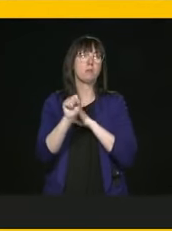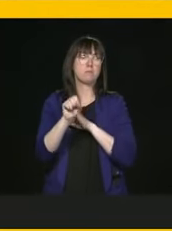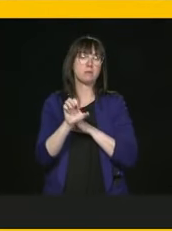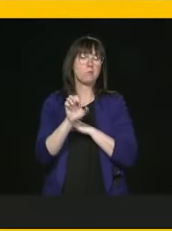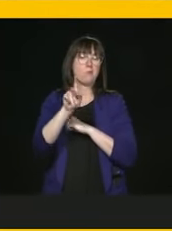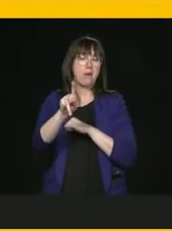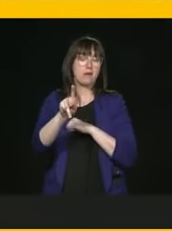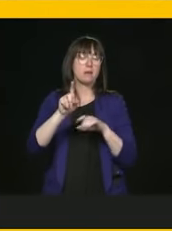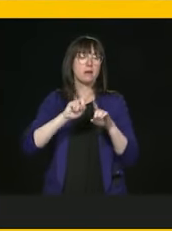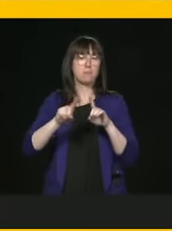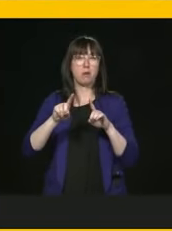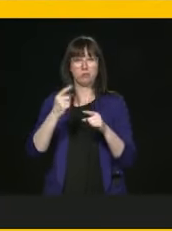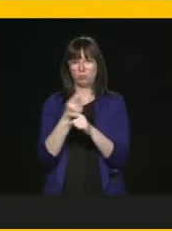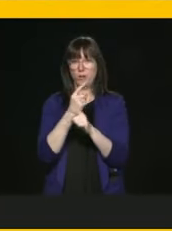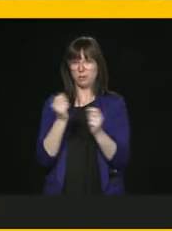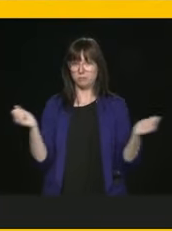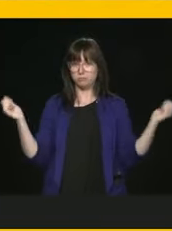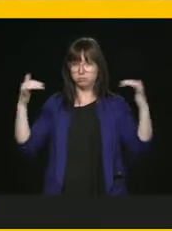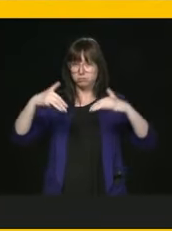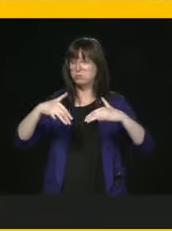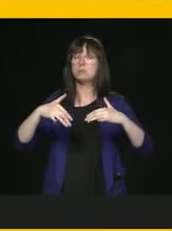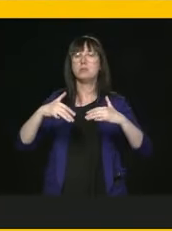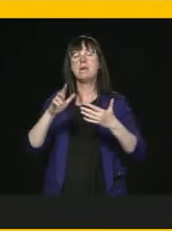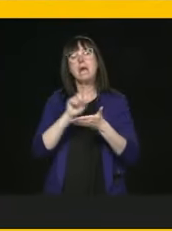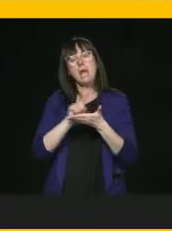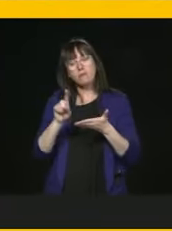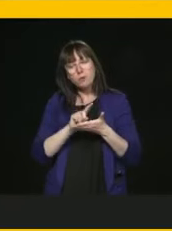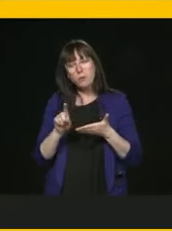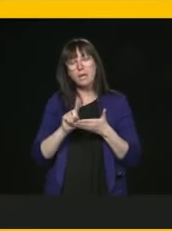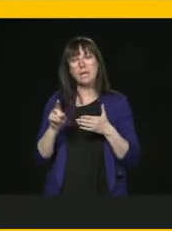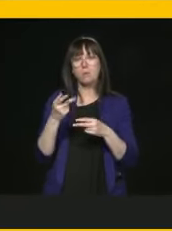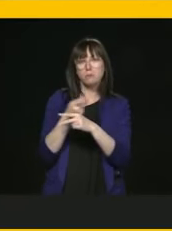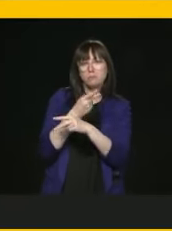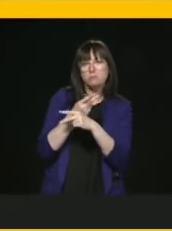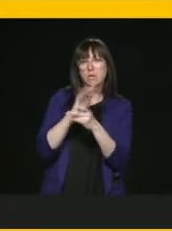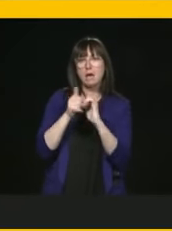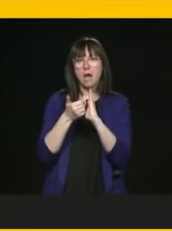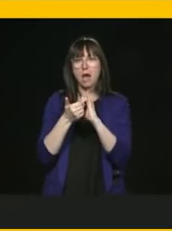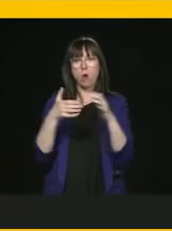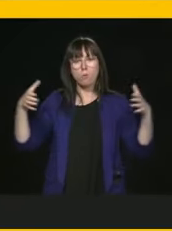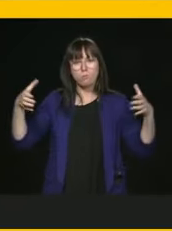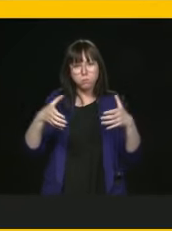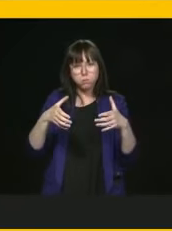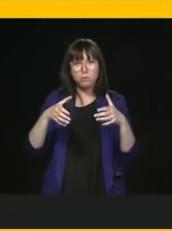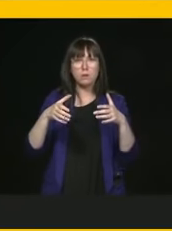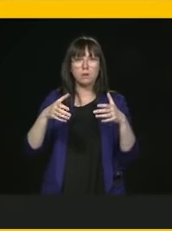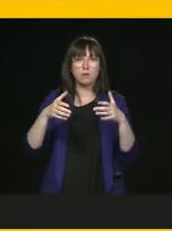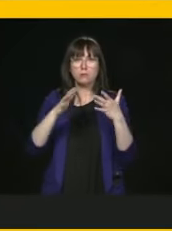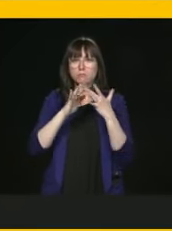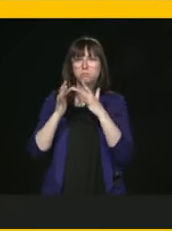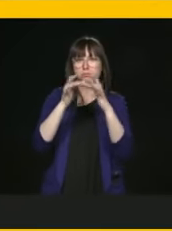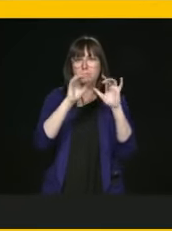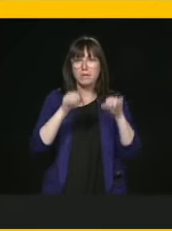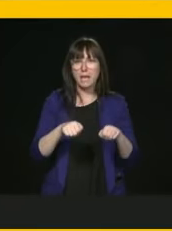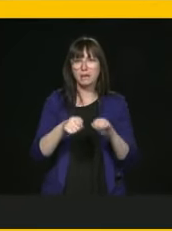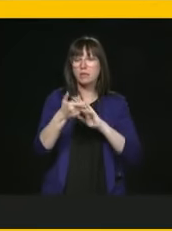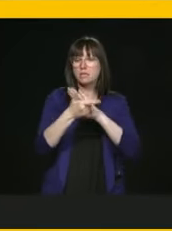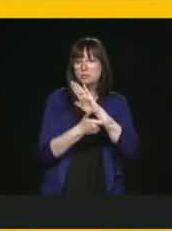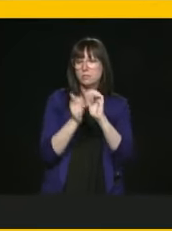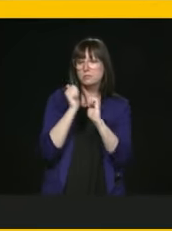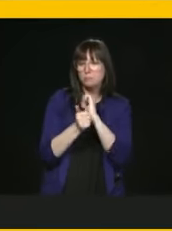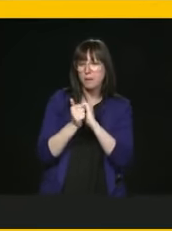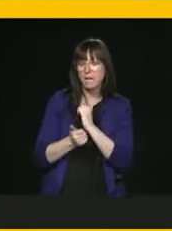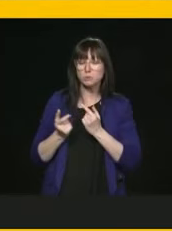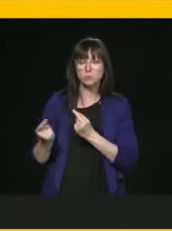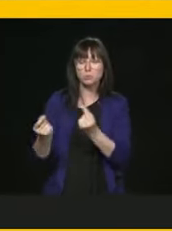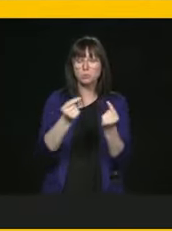modified way every single week to ensure accountability, to ensure that we can move forward on legislation. And that's